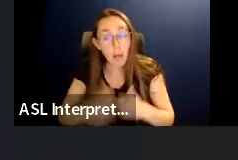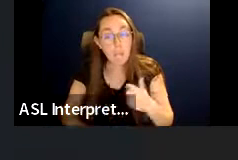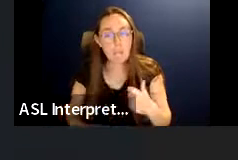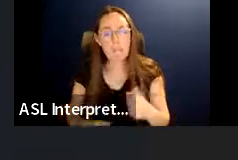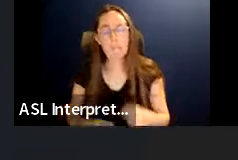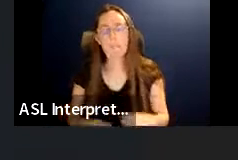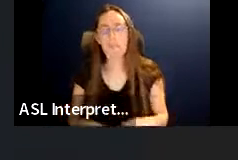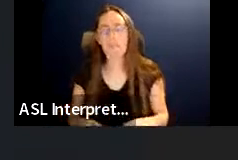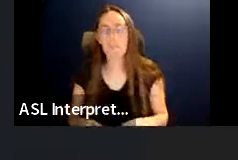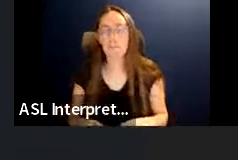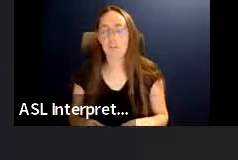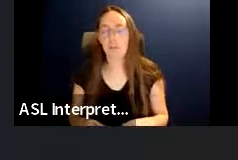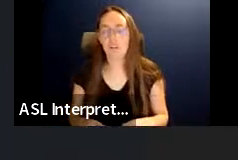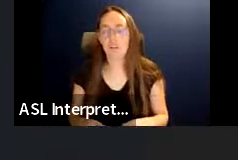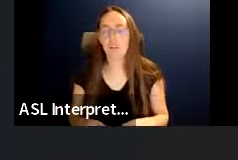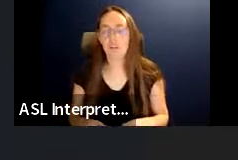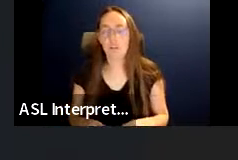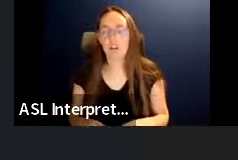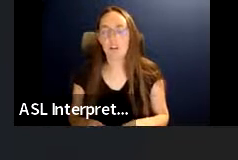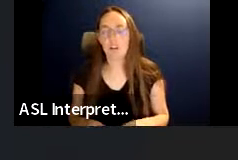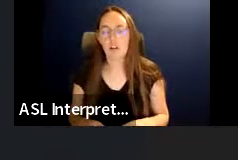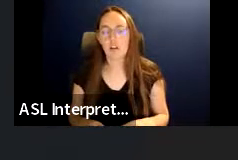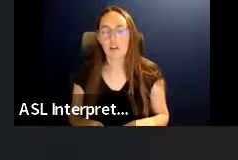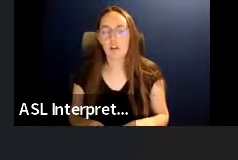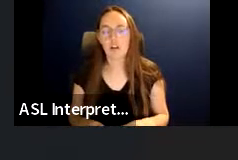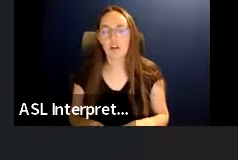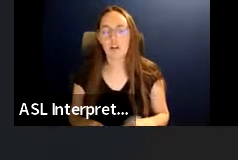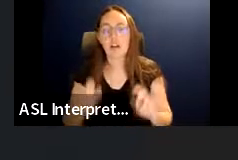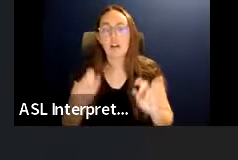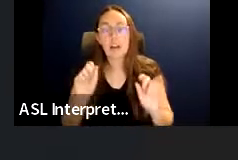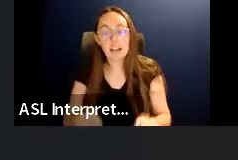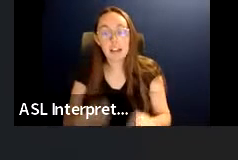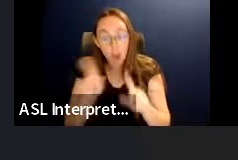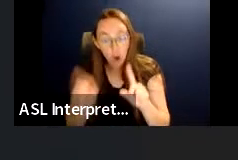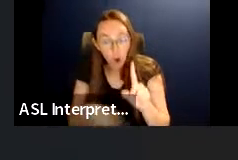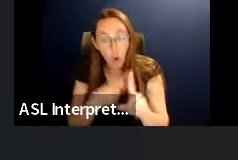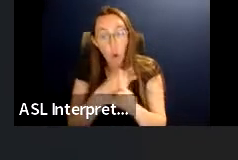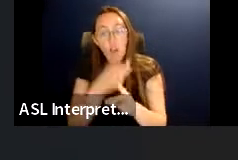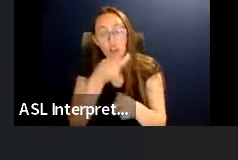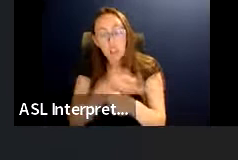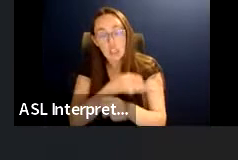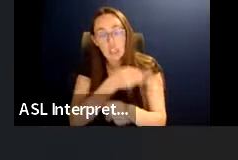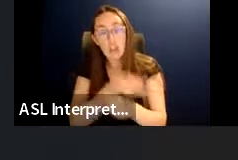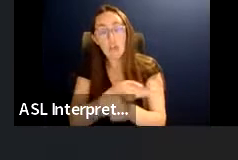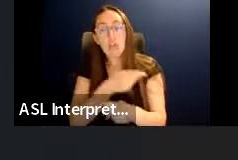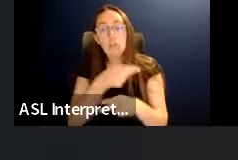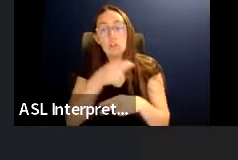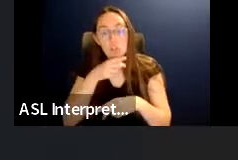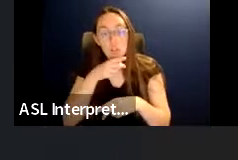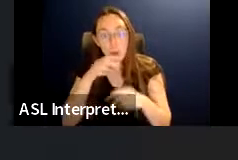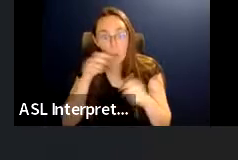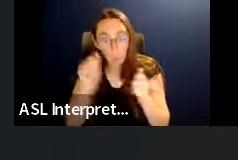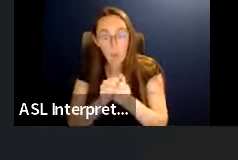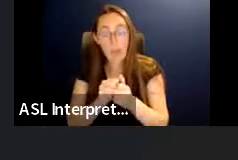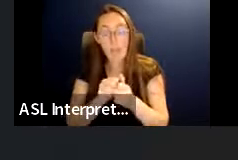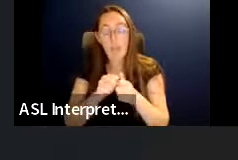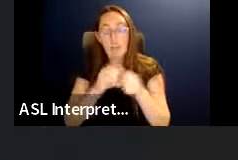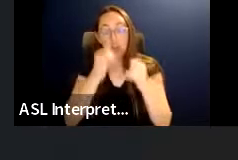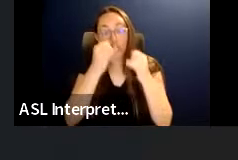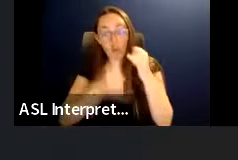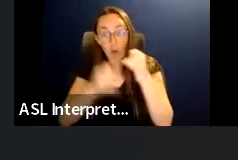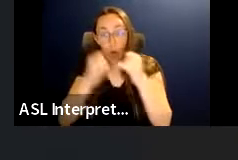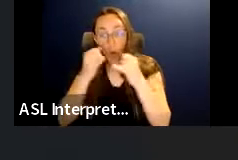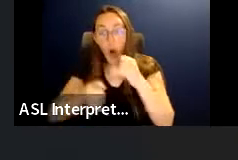can only use that when you're scoring with the flutes, going in the direction of the flutes. But if you want to